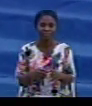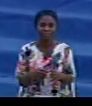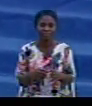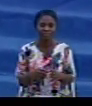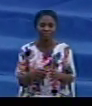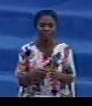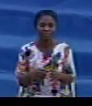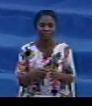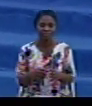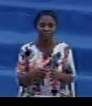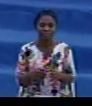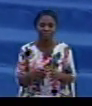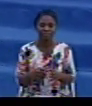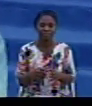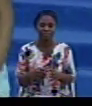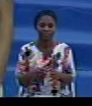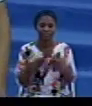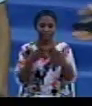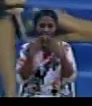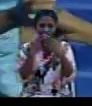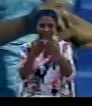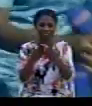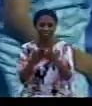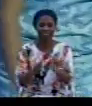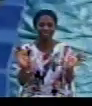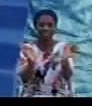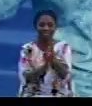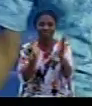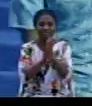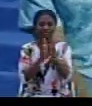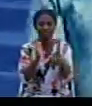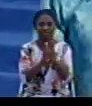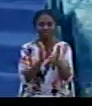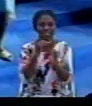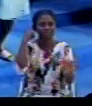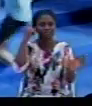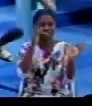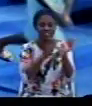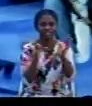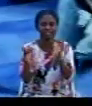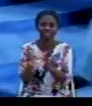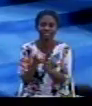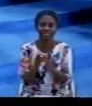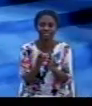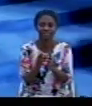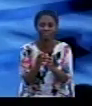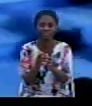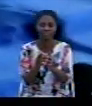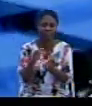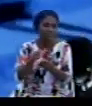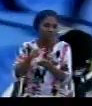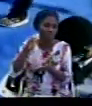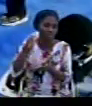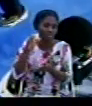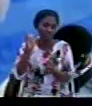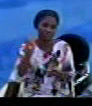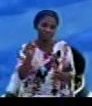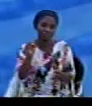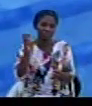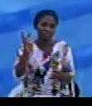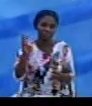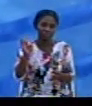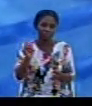District. Thank you. Put your hands together for Jesus. Swelling with